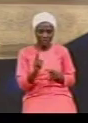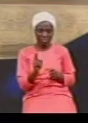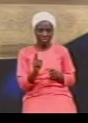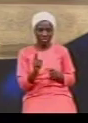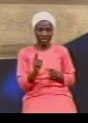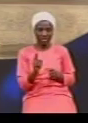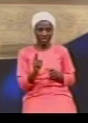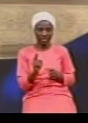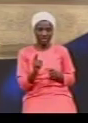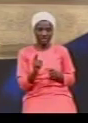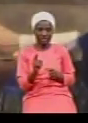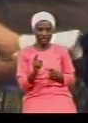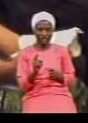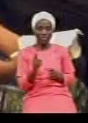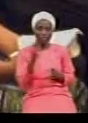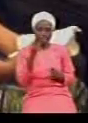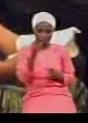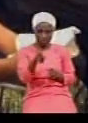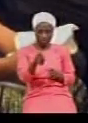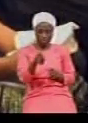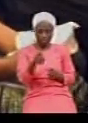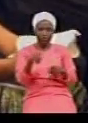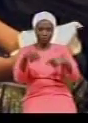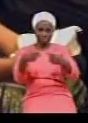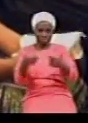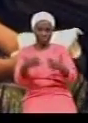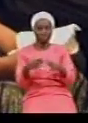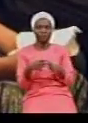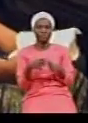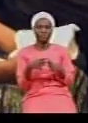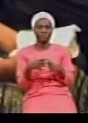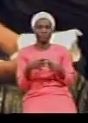whithersoever thou goest.